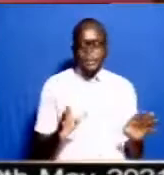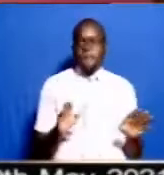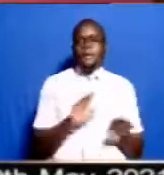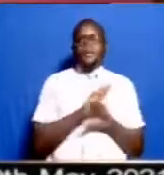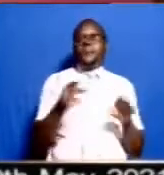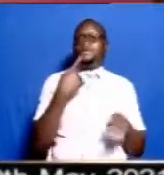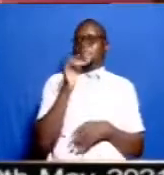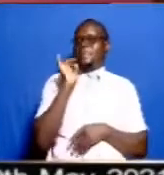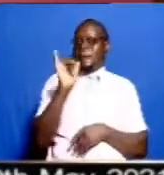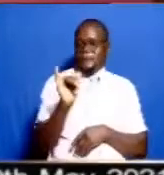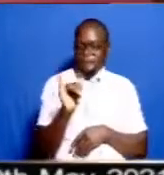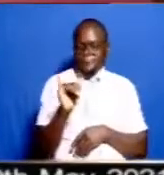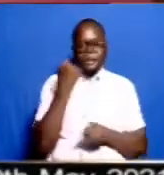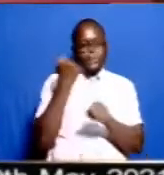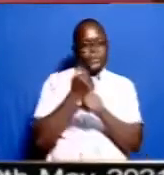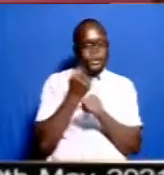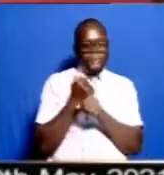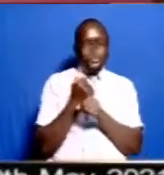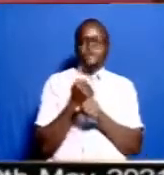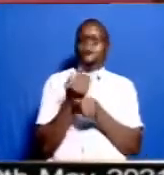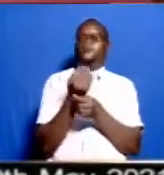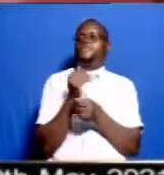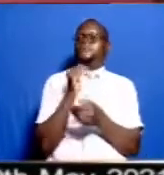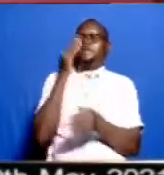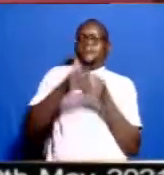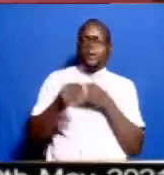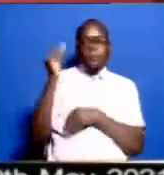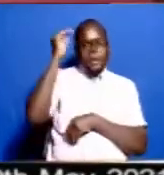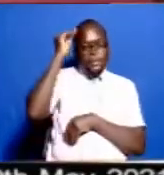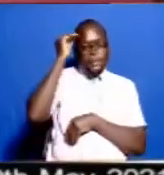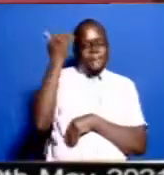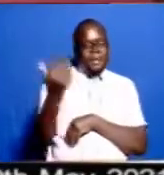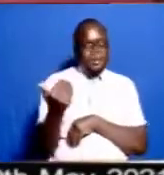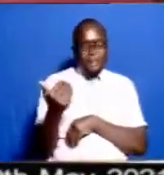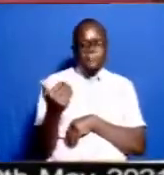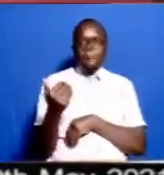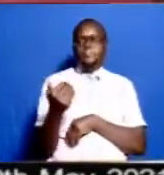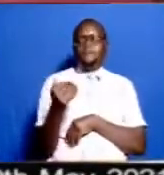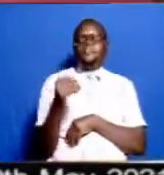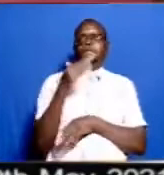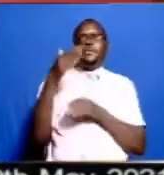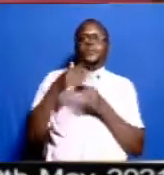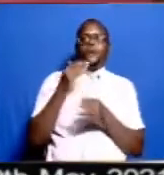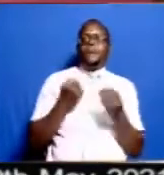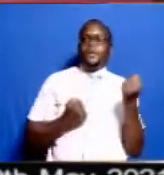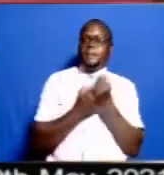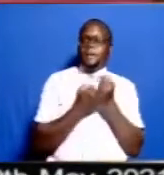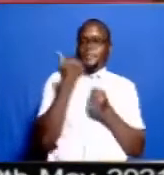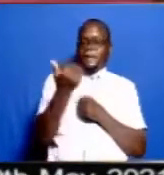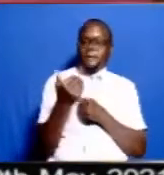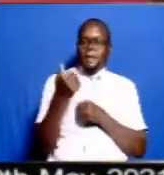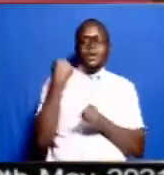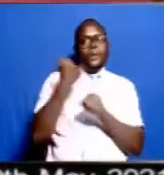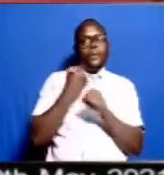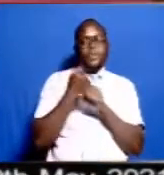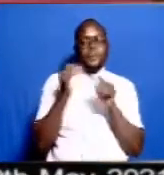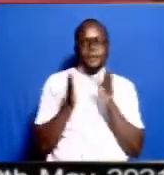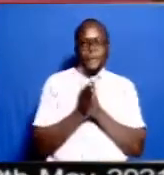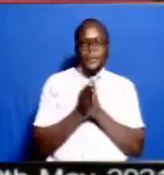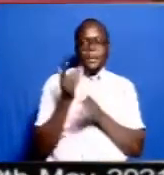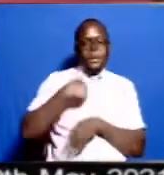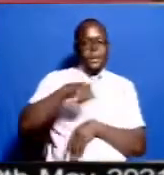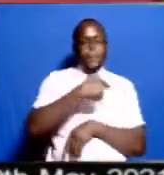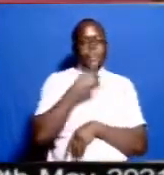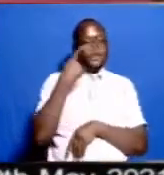say, let's do away with educating this child. Let's do away with investing in this child. What do? We come together and we